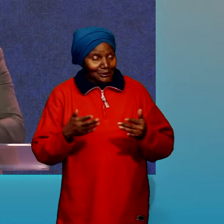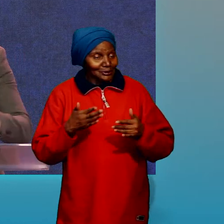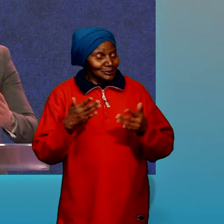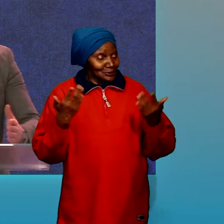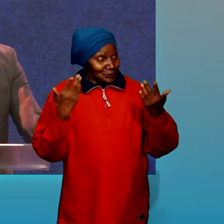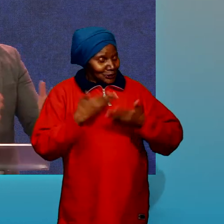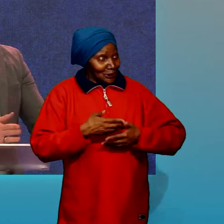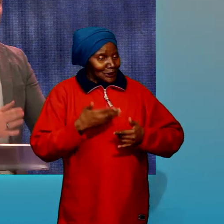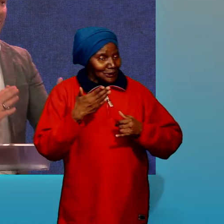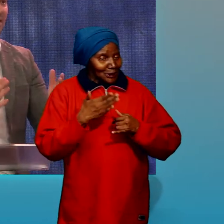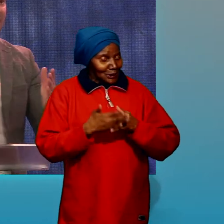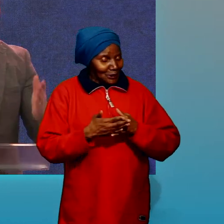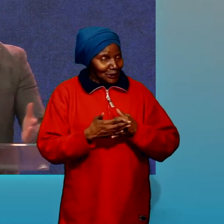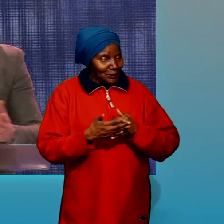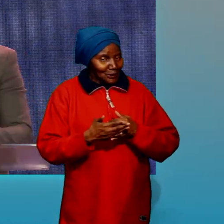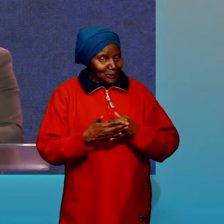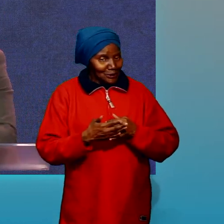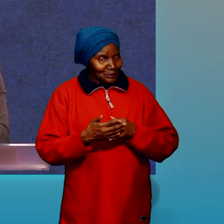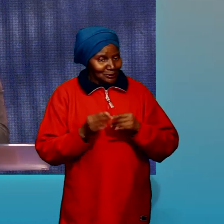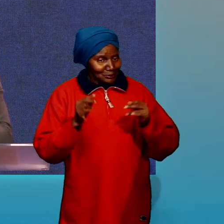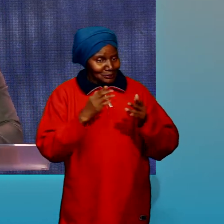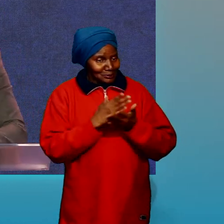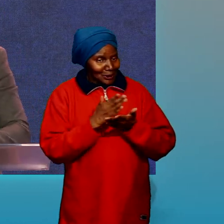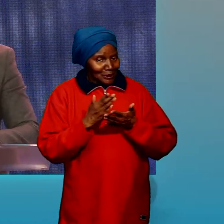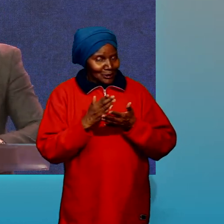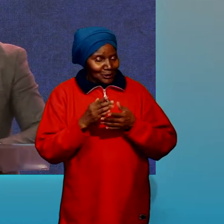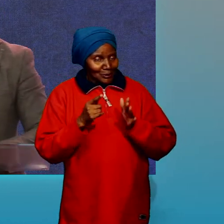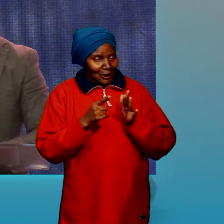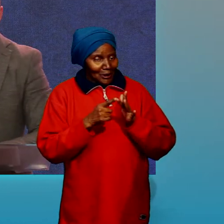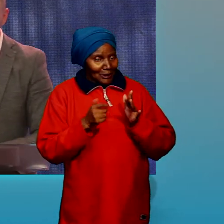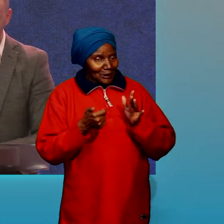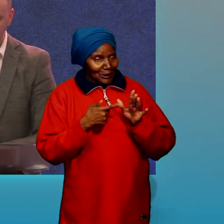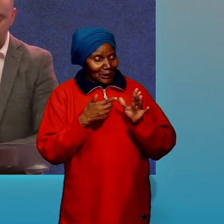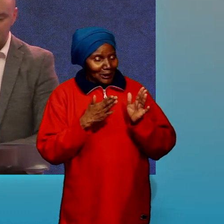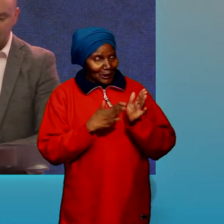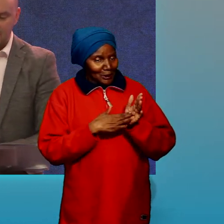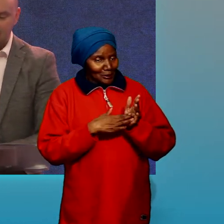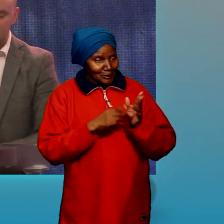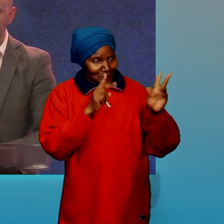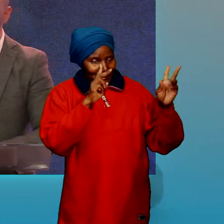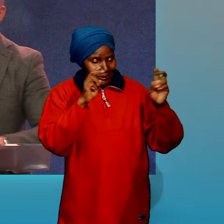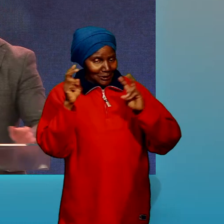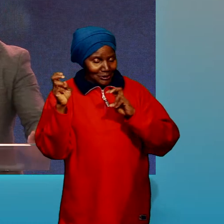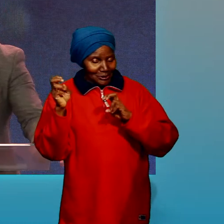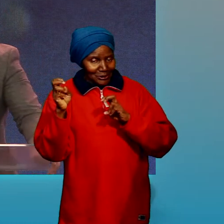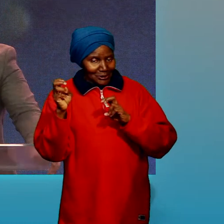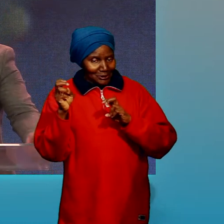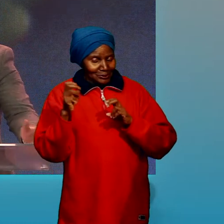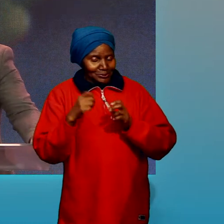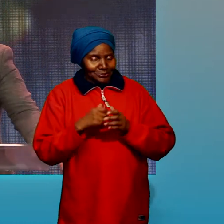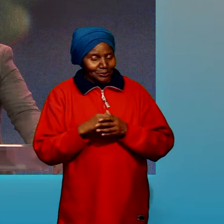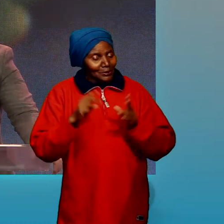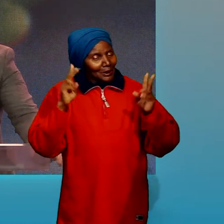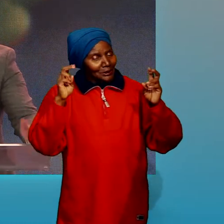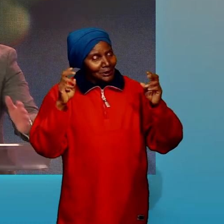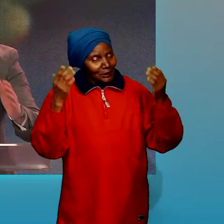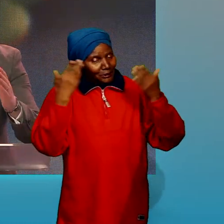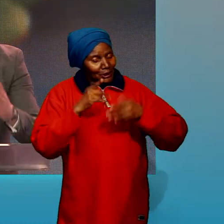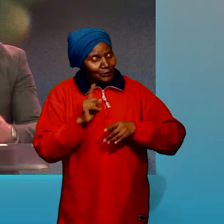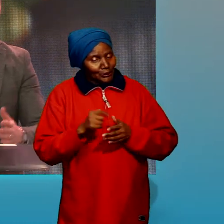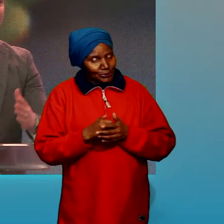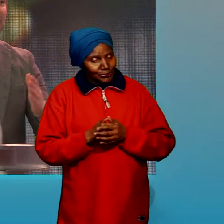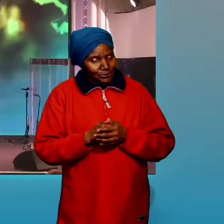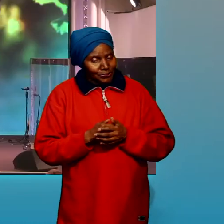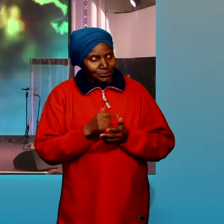the seven I am declarations of Jesus that you can find in John's Gospel. And the title of the sermon tonight